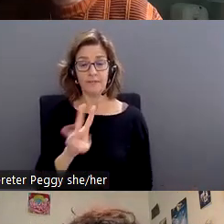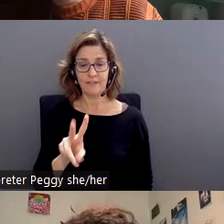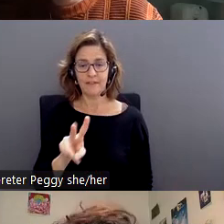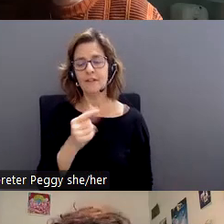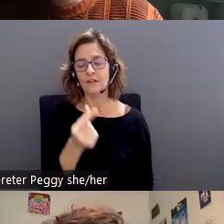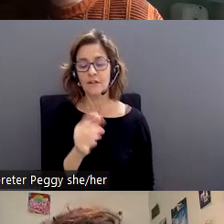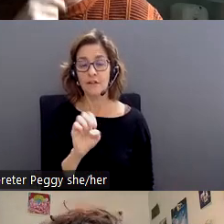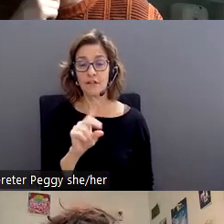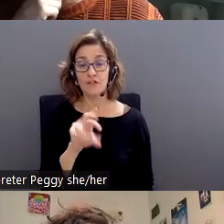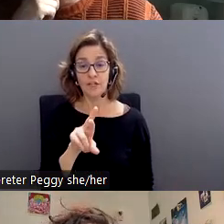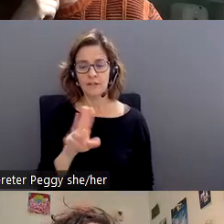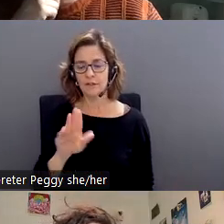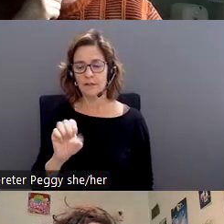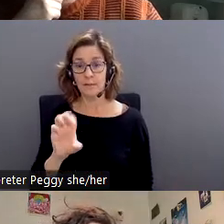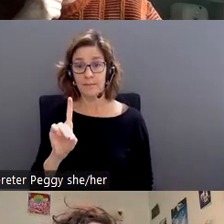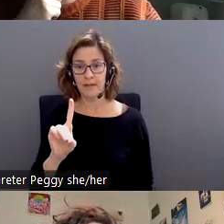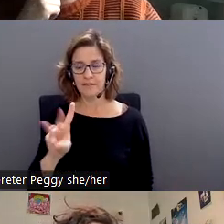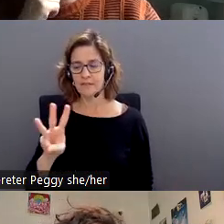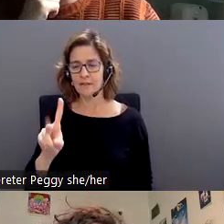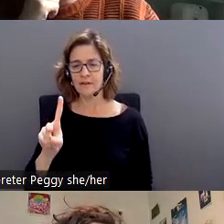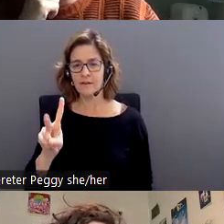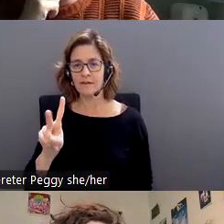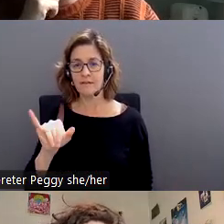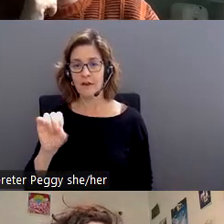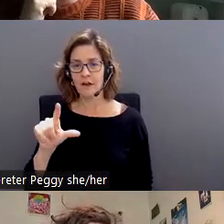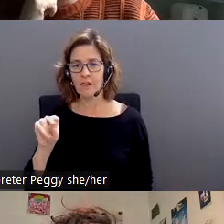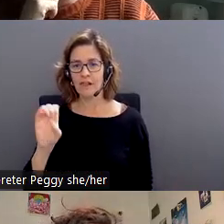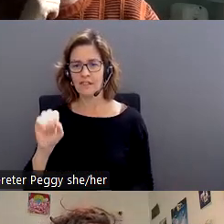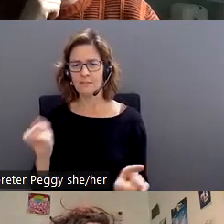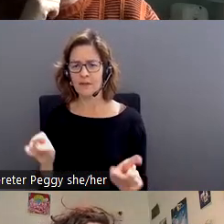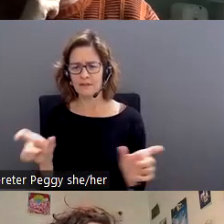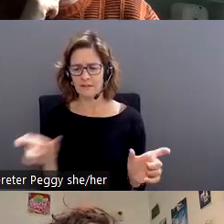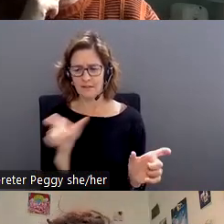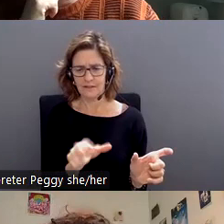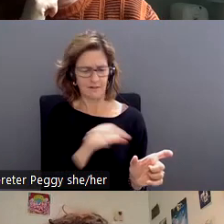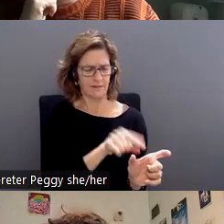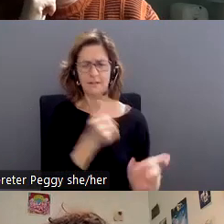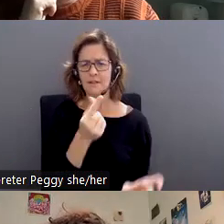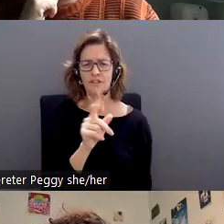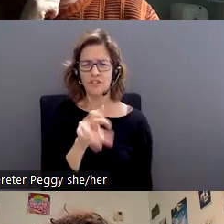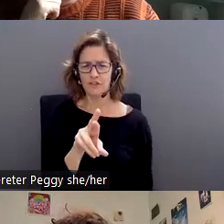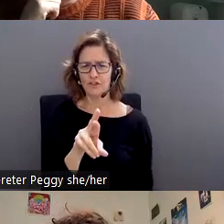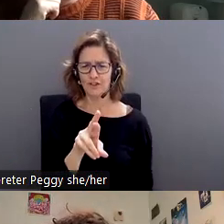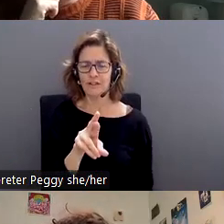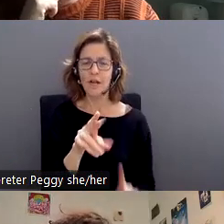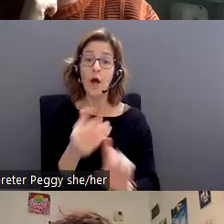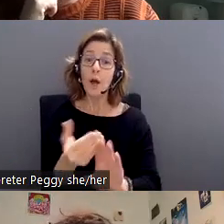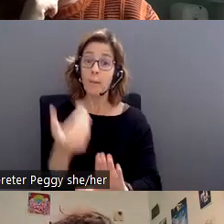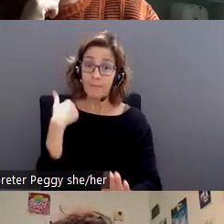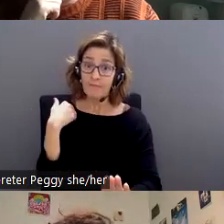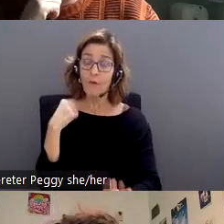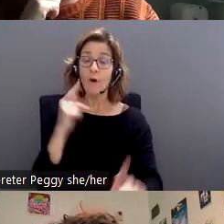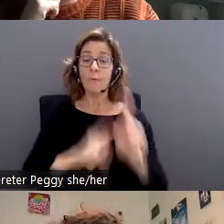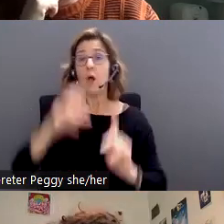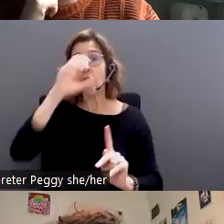it on the previous slide, but historically, when we talk about gender-based violence, it has meant violence of